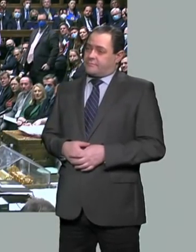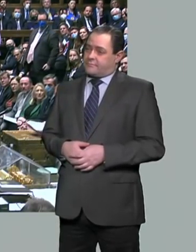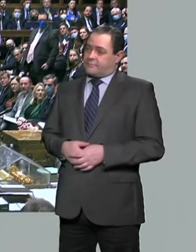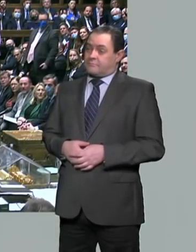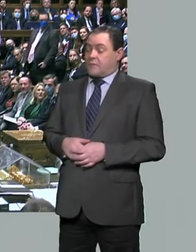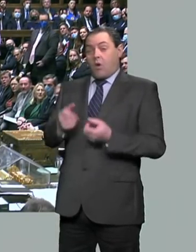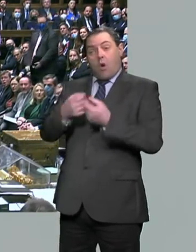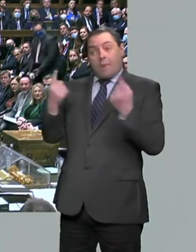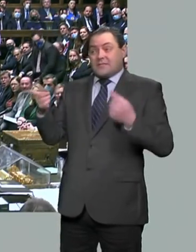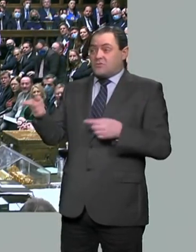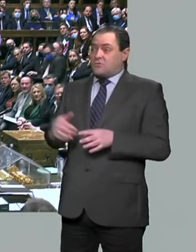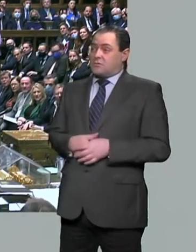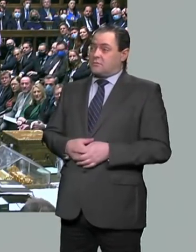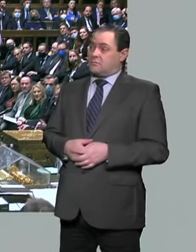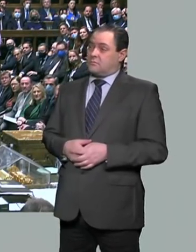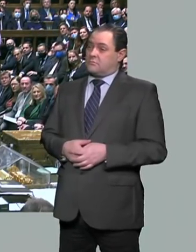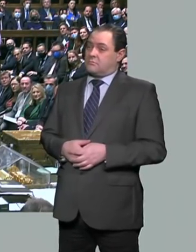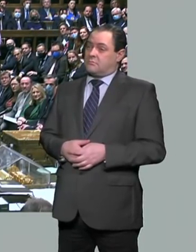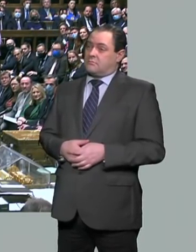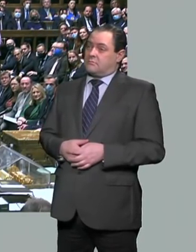Keir Starmer.